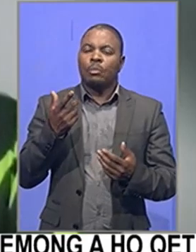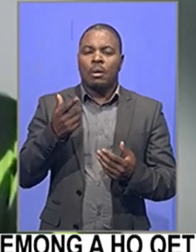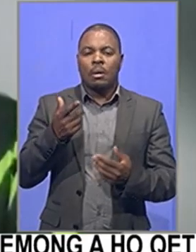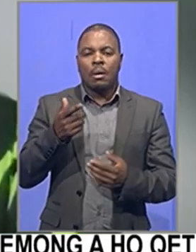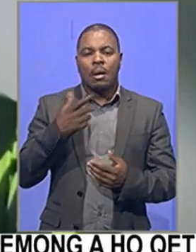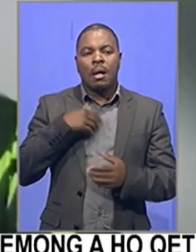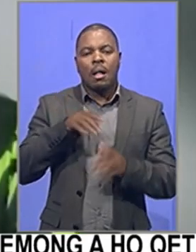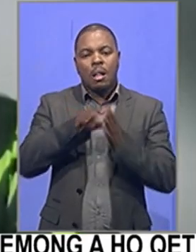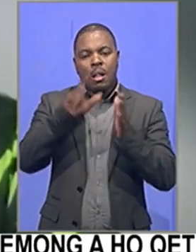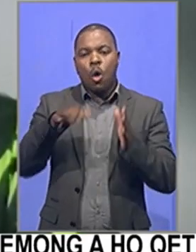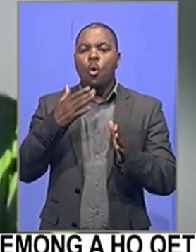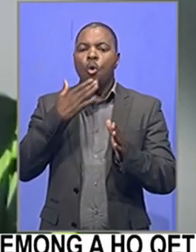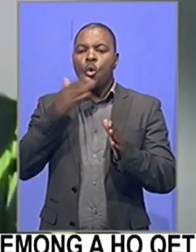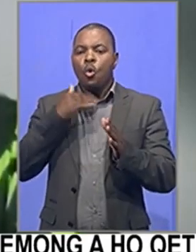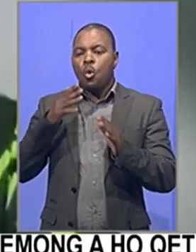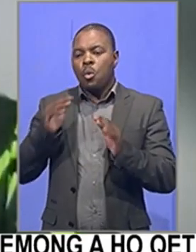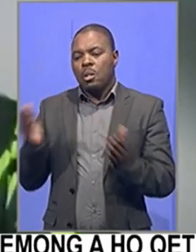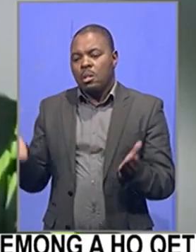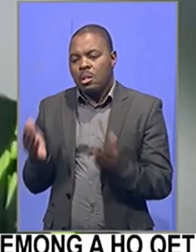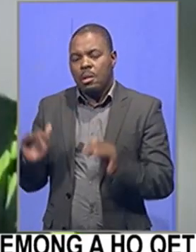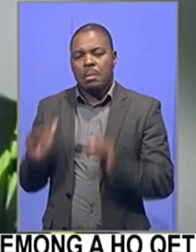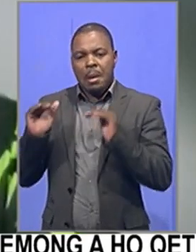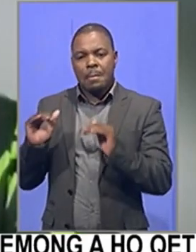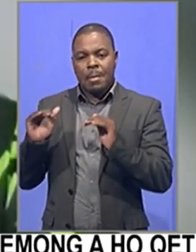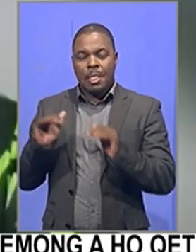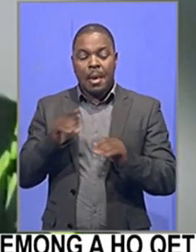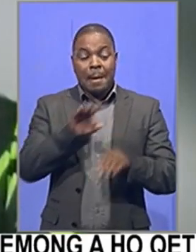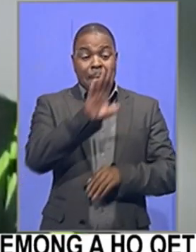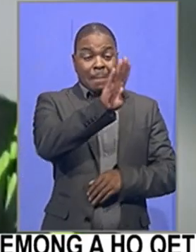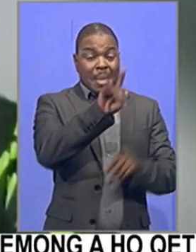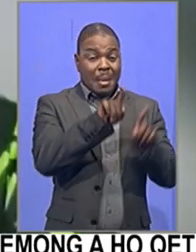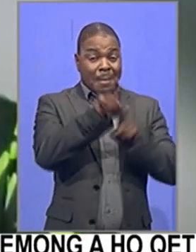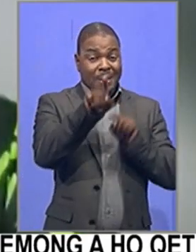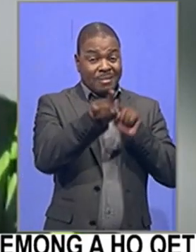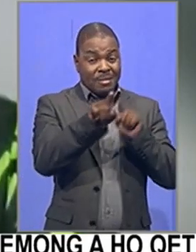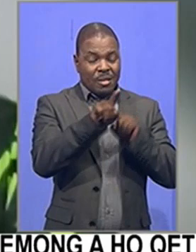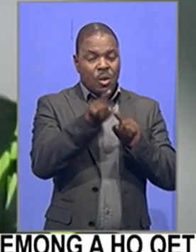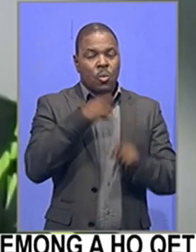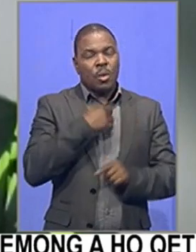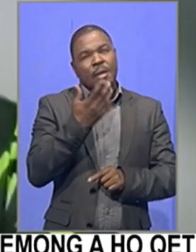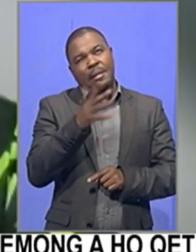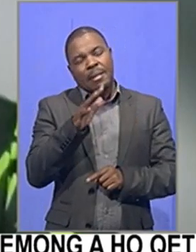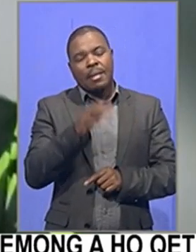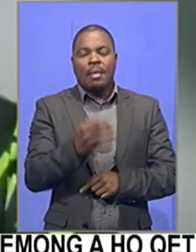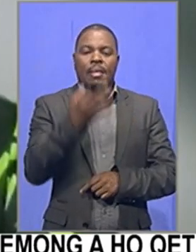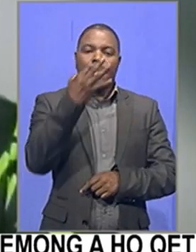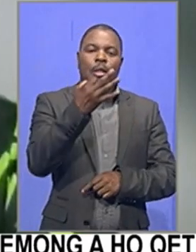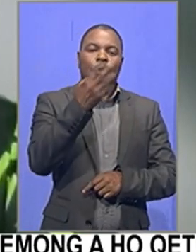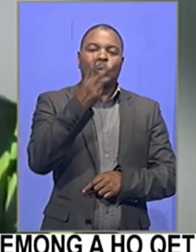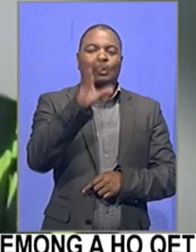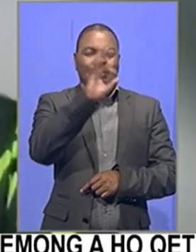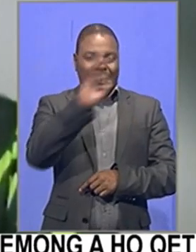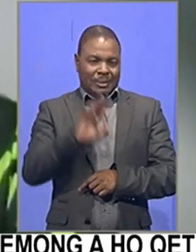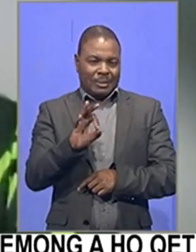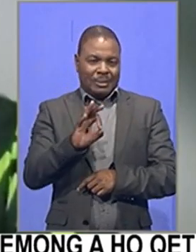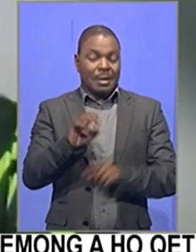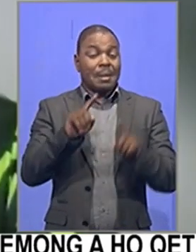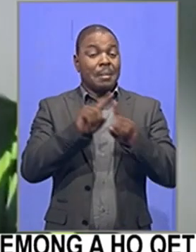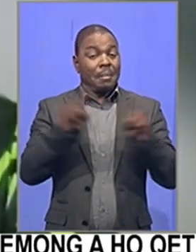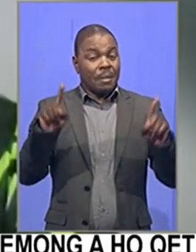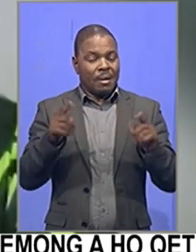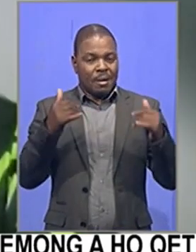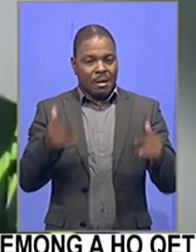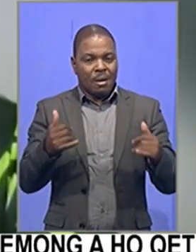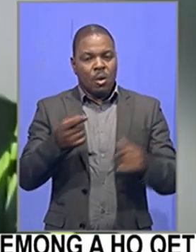progressed lenas a kodi bachelor passes are now redawari did you go 32 percent but currently